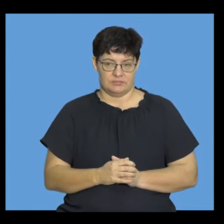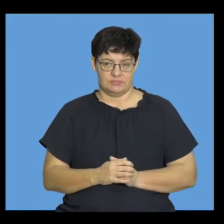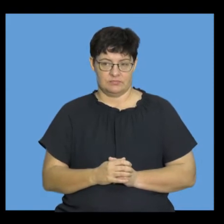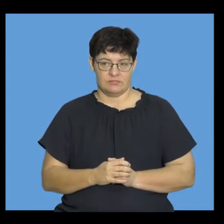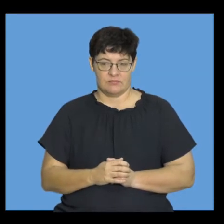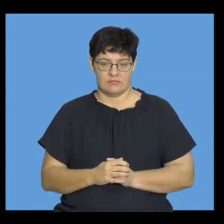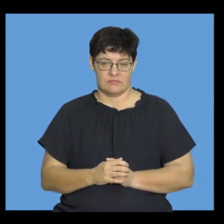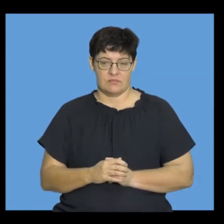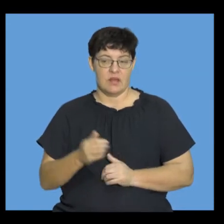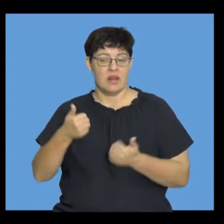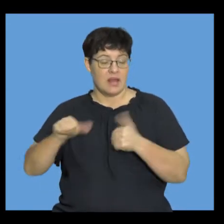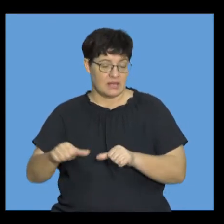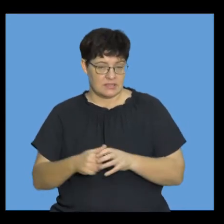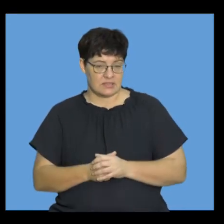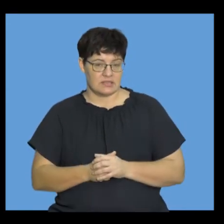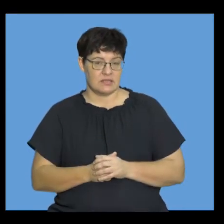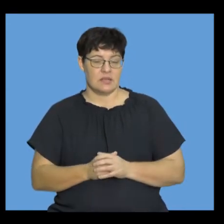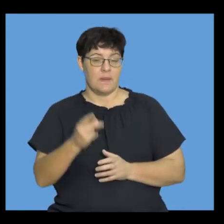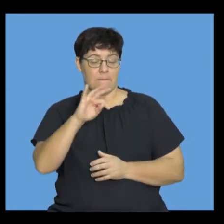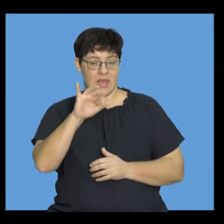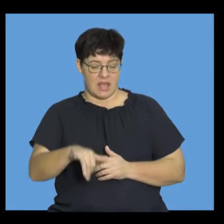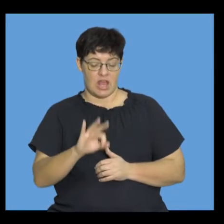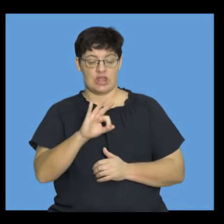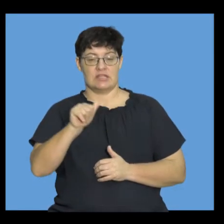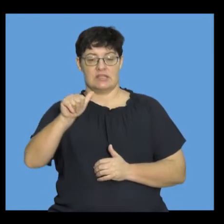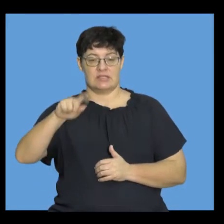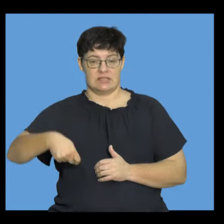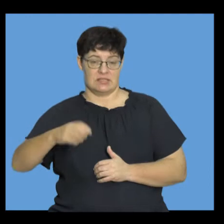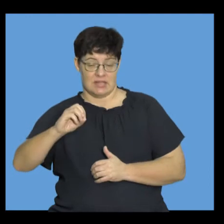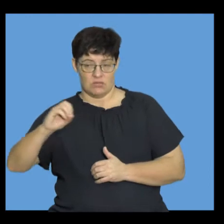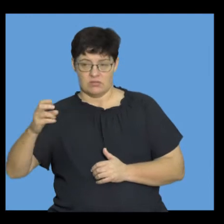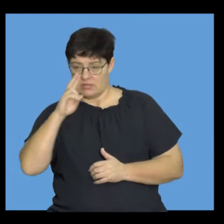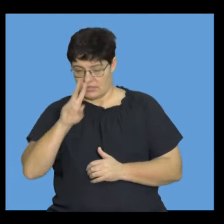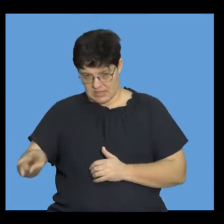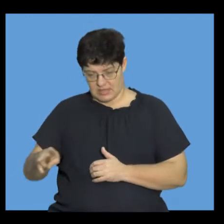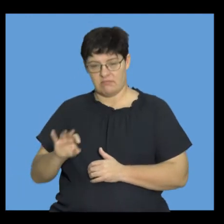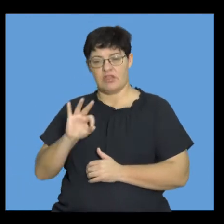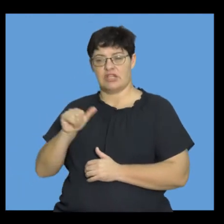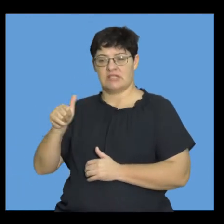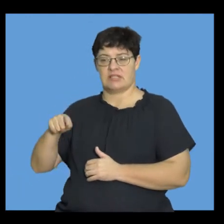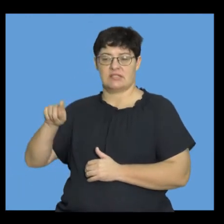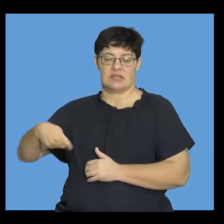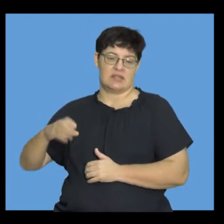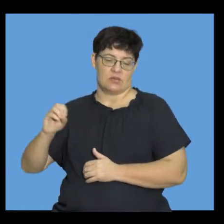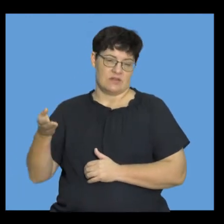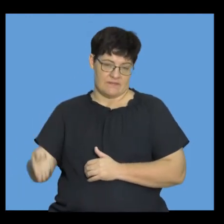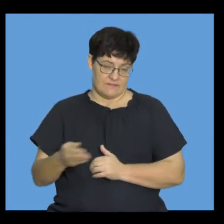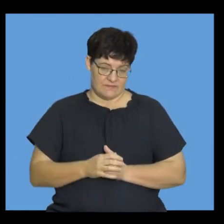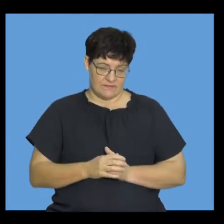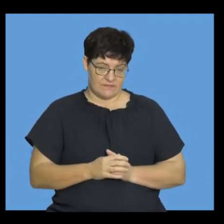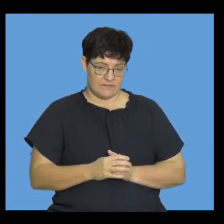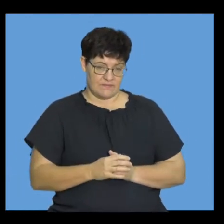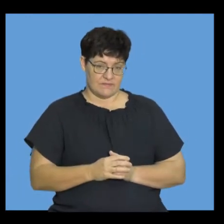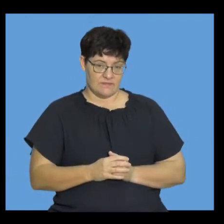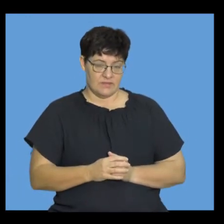was the next month? May. 36,000. Watch here. There's your 36,000. So once again, if